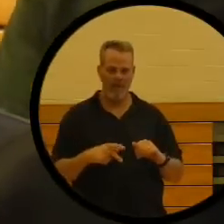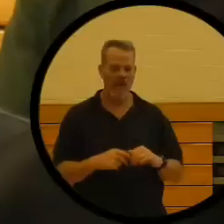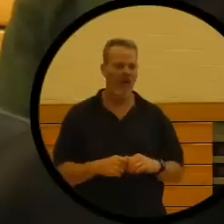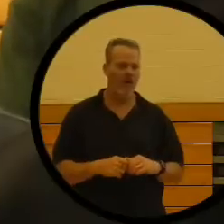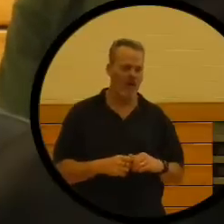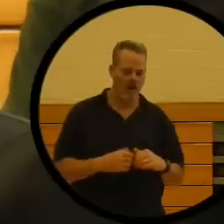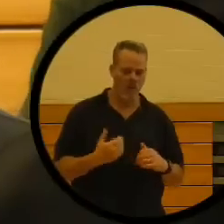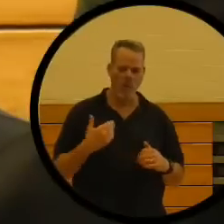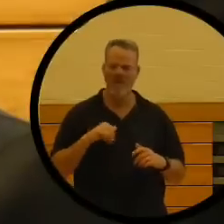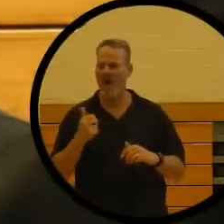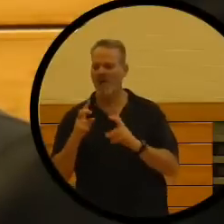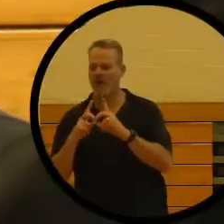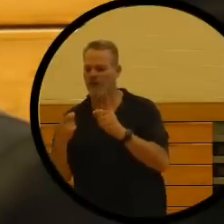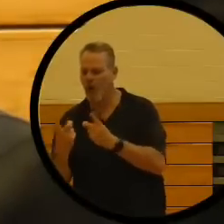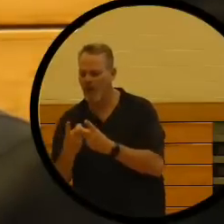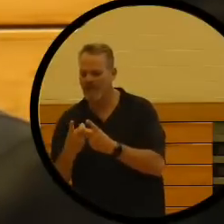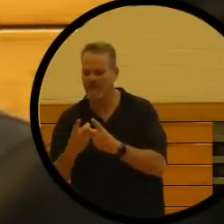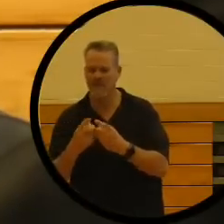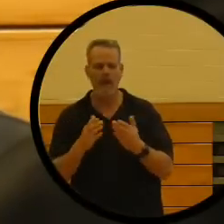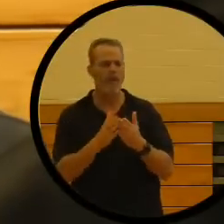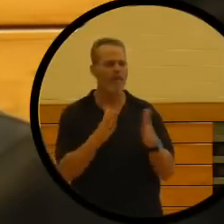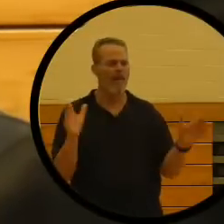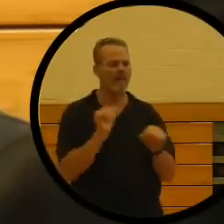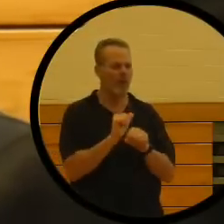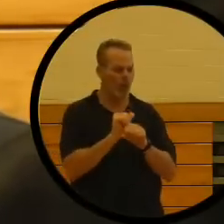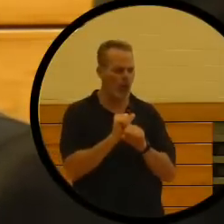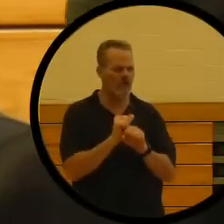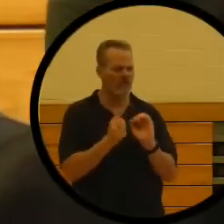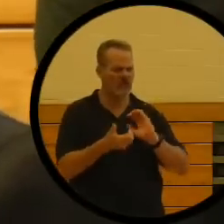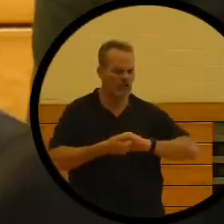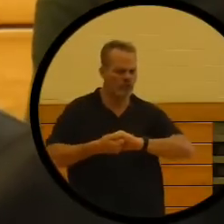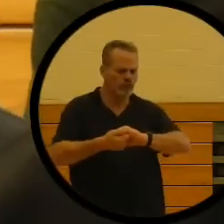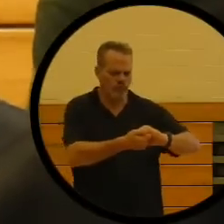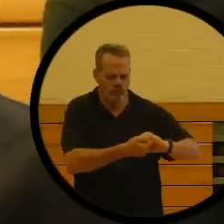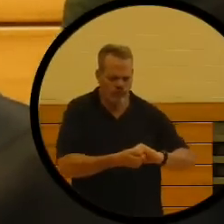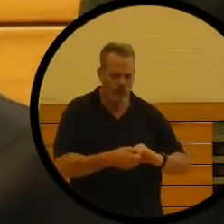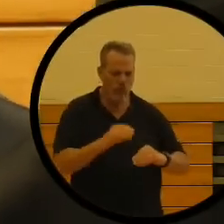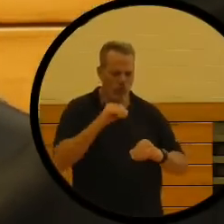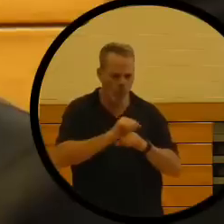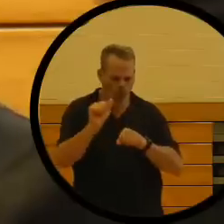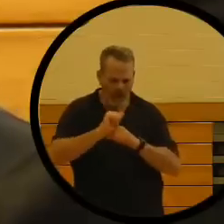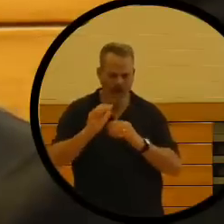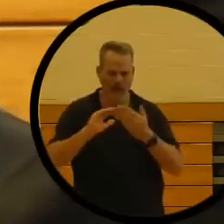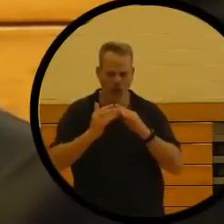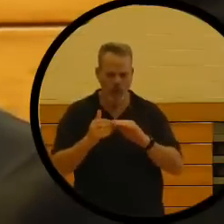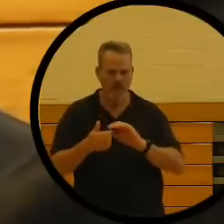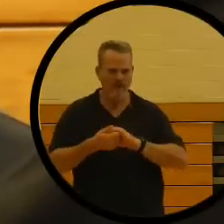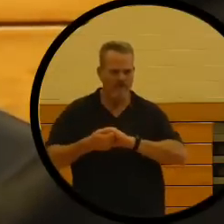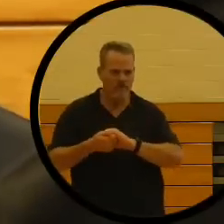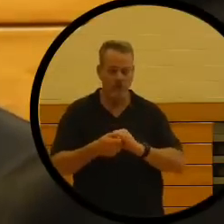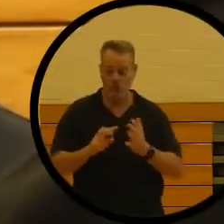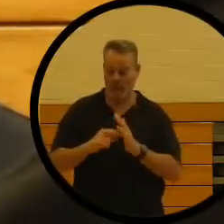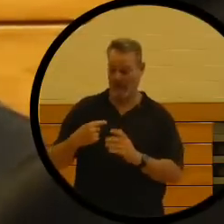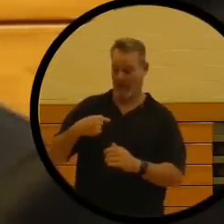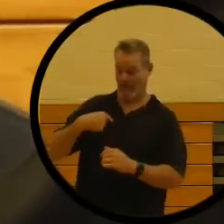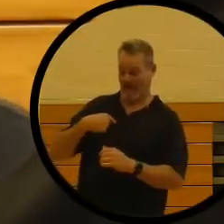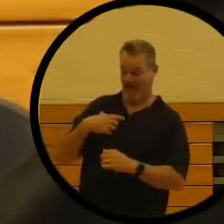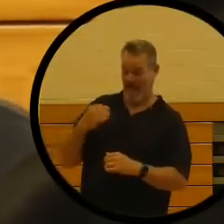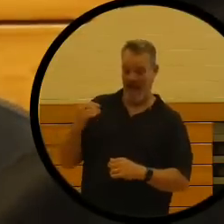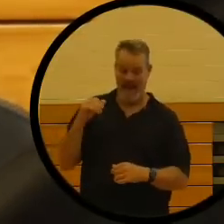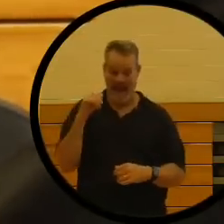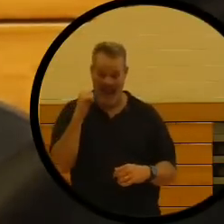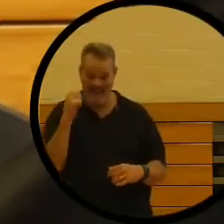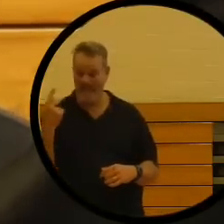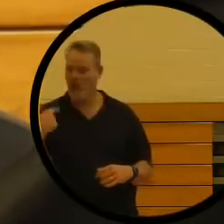works, and so forth. You know, we'll have in the communities doing evacuation as well. So me and Auntie were wondering because we missed the Ocean